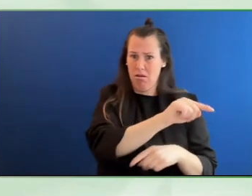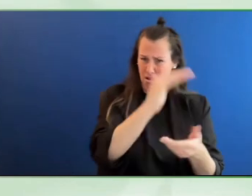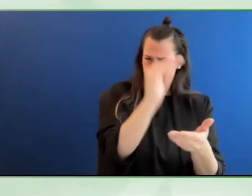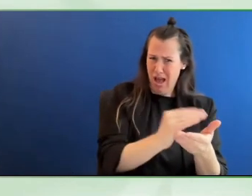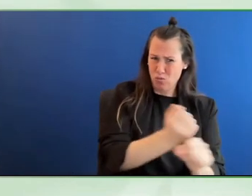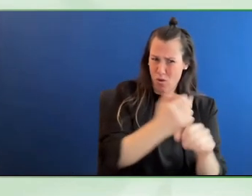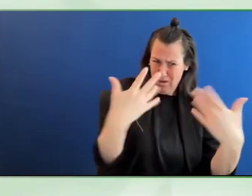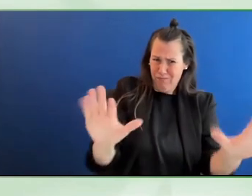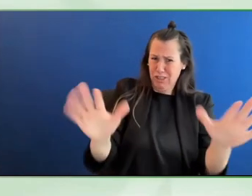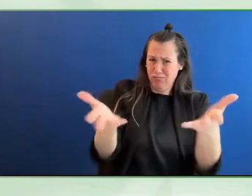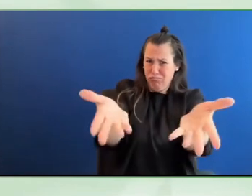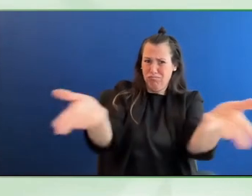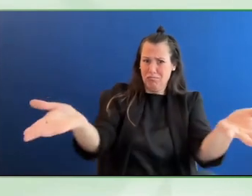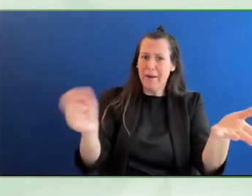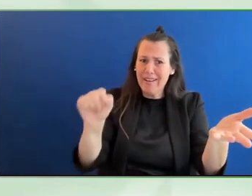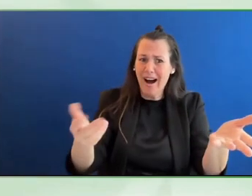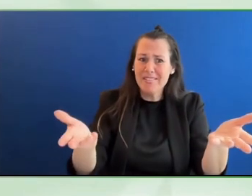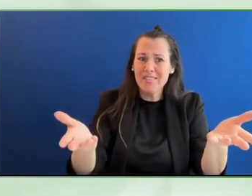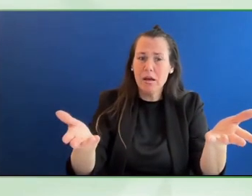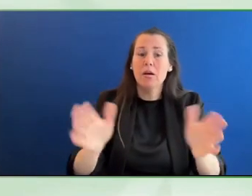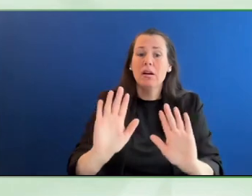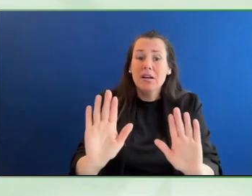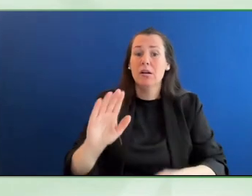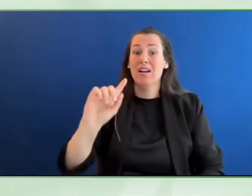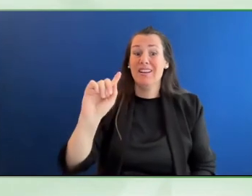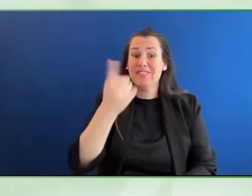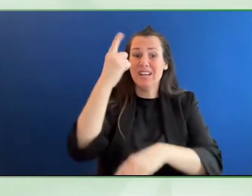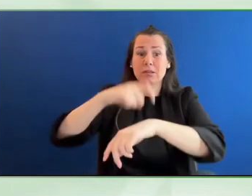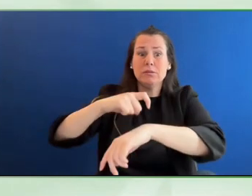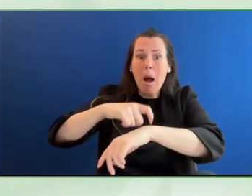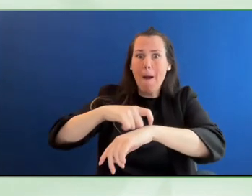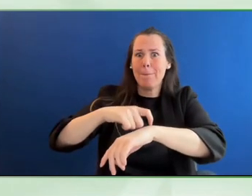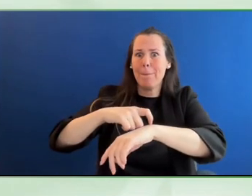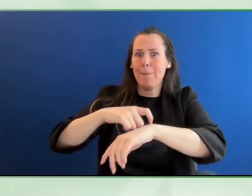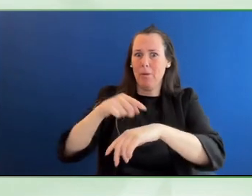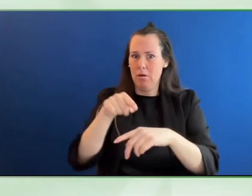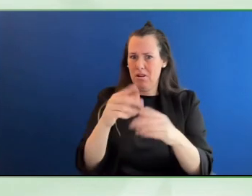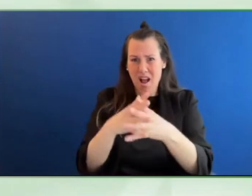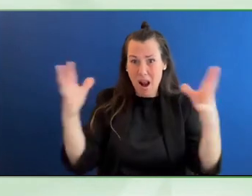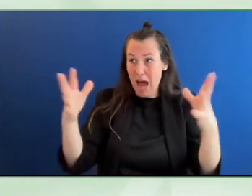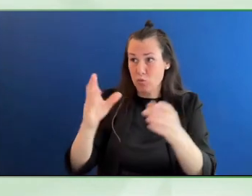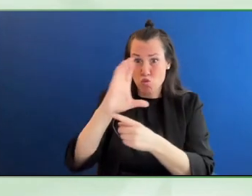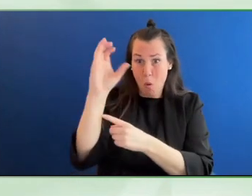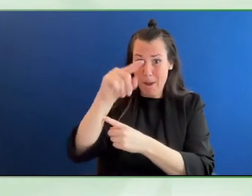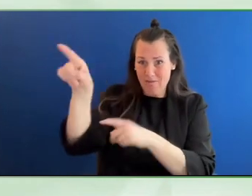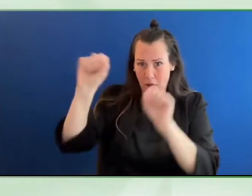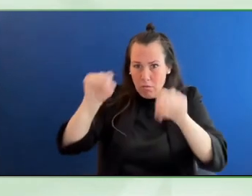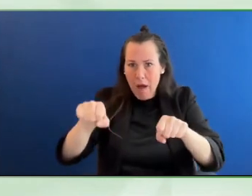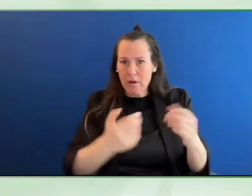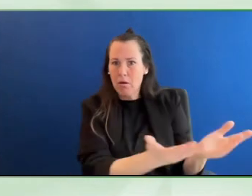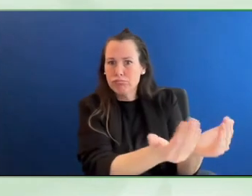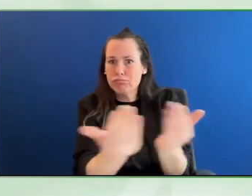have a computer. Mm-hmm. Or they can sell it to the state, who can give it to the customer who doesn't have a computer. And before that would not be